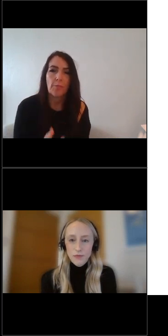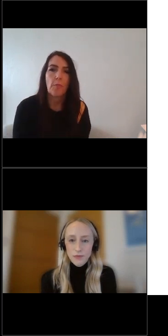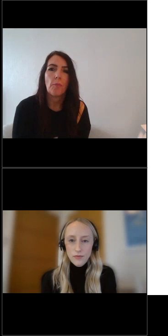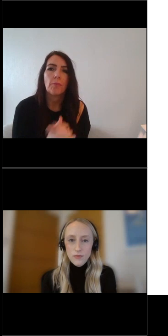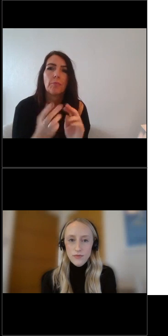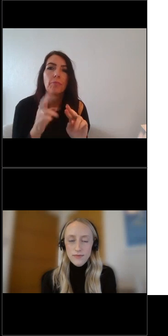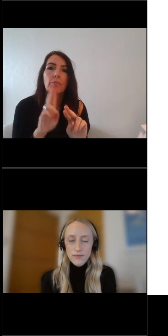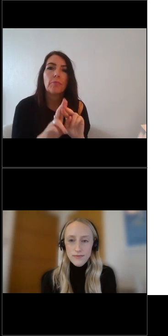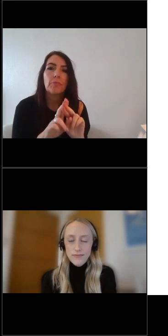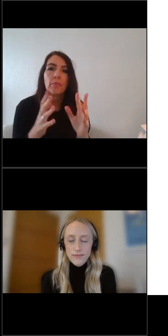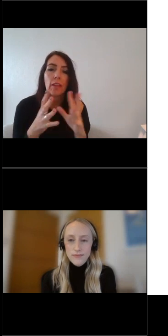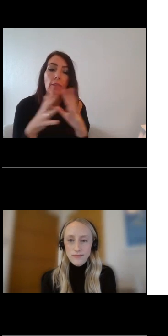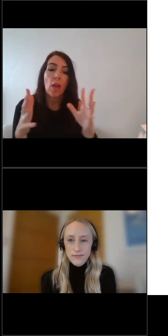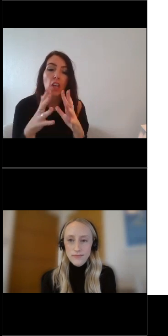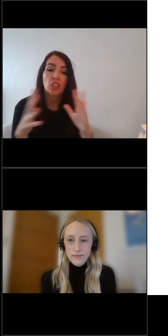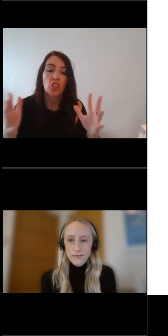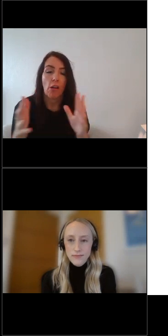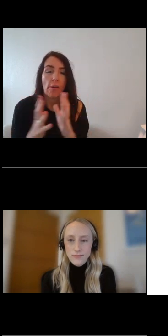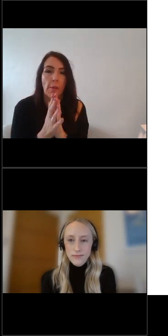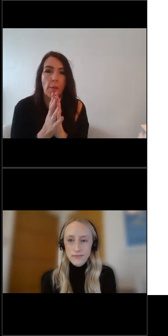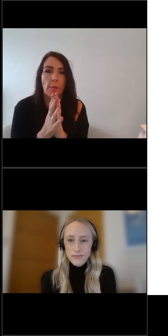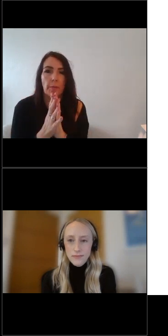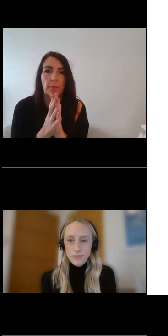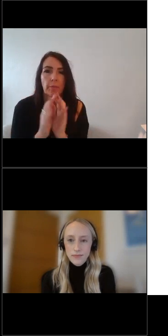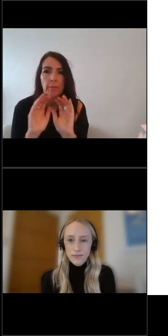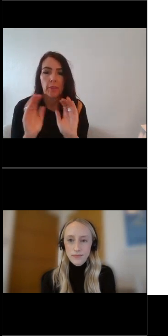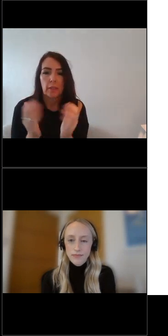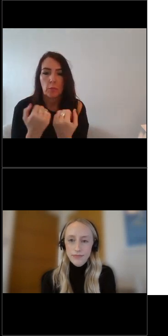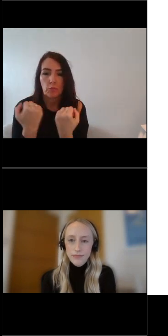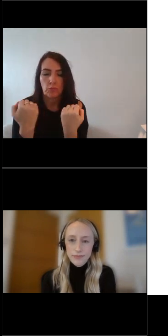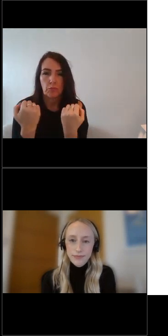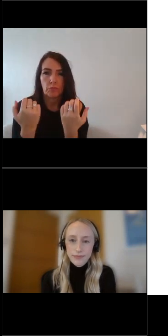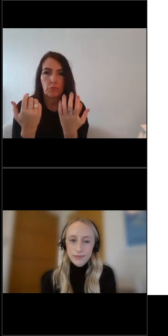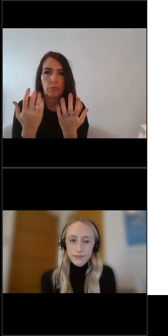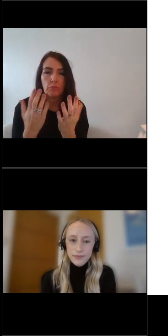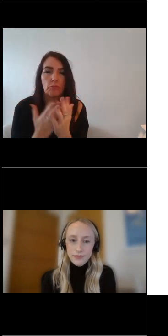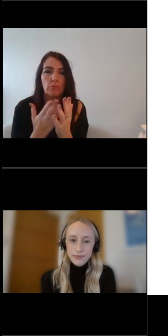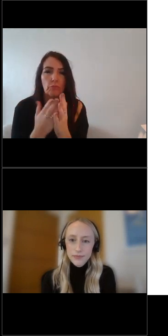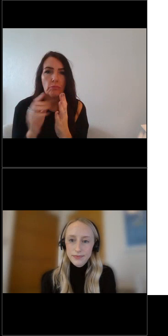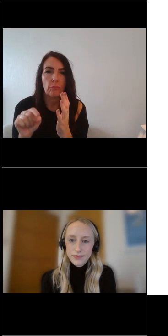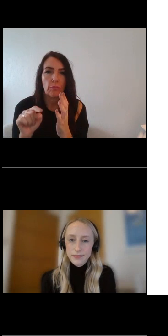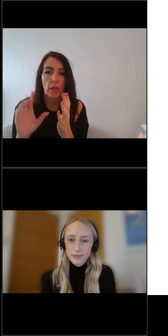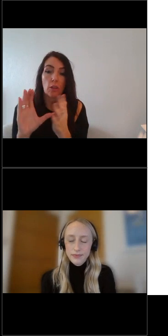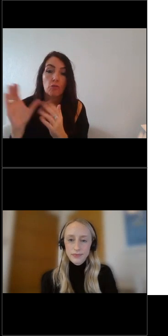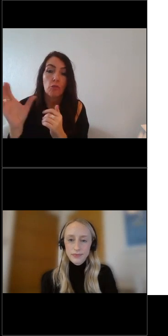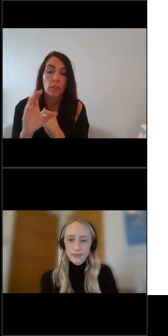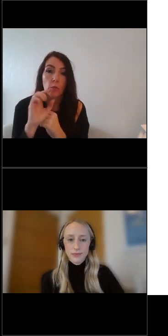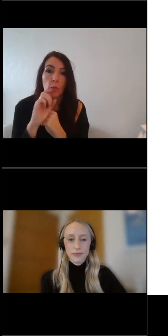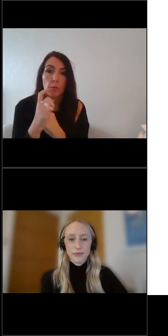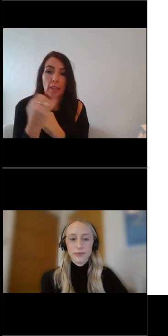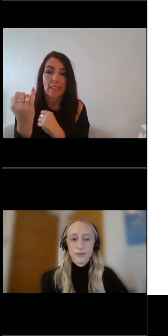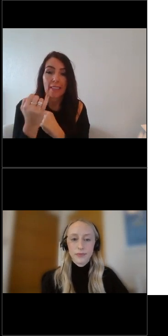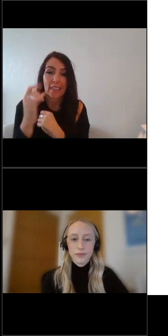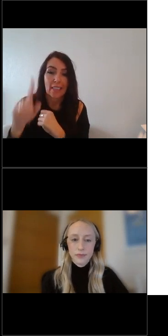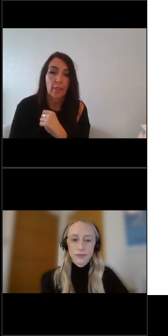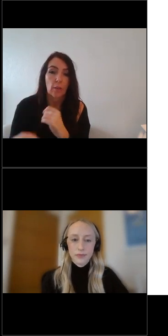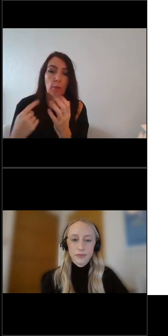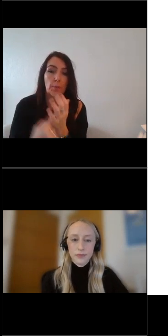going larger, if you're going into a small truck territory, then that grant is